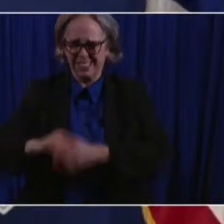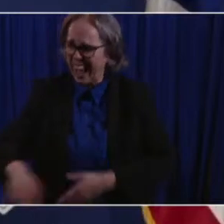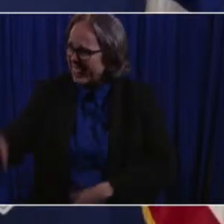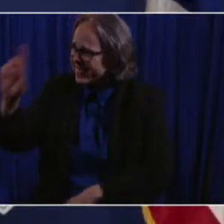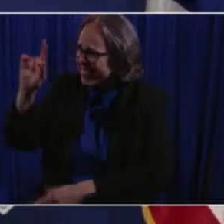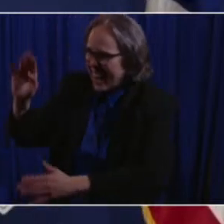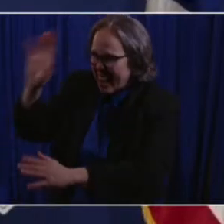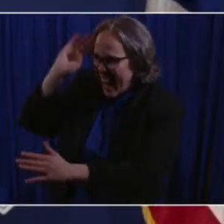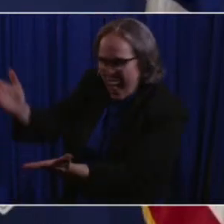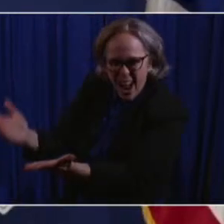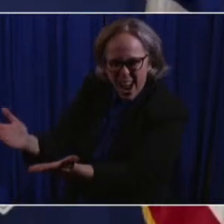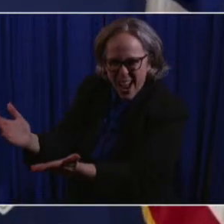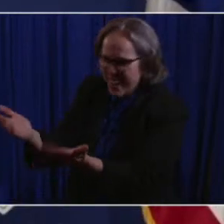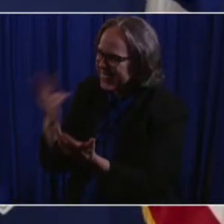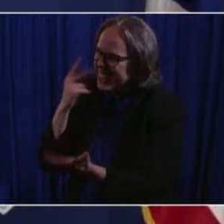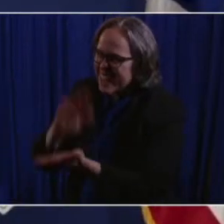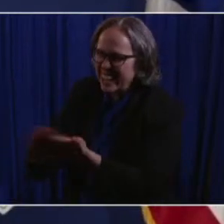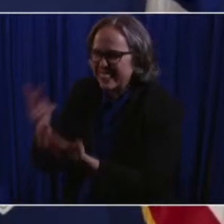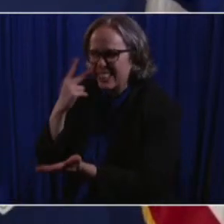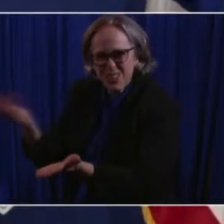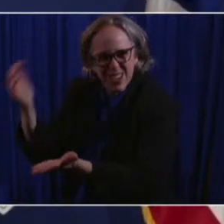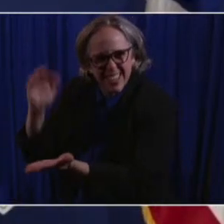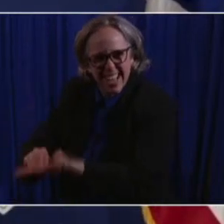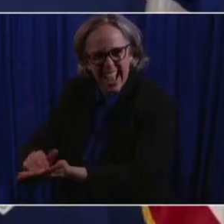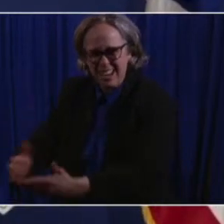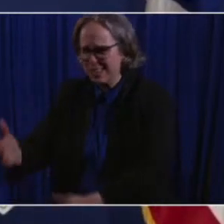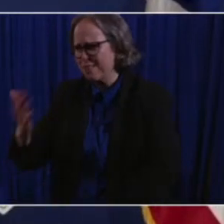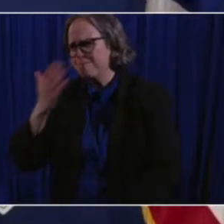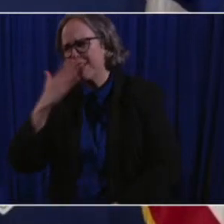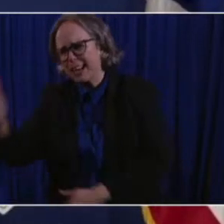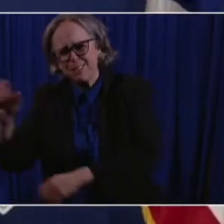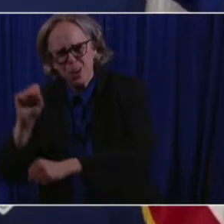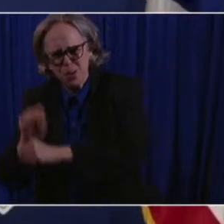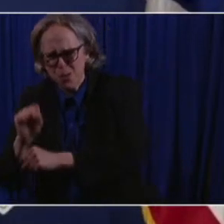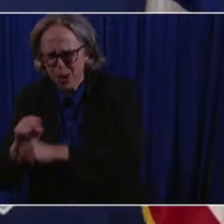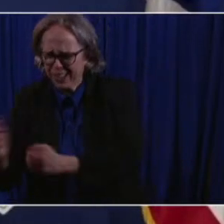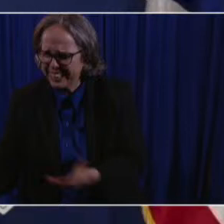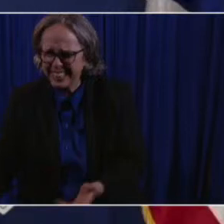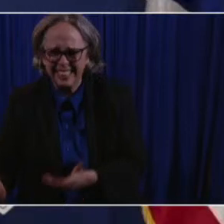and thank you for all the great work that you're doing as well.